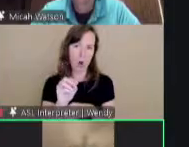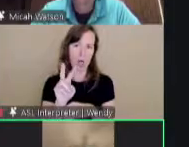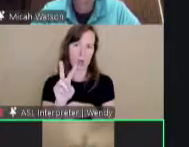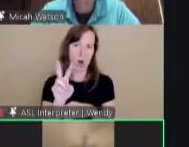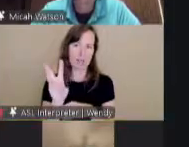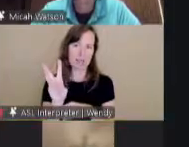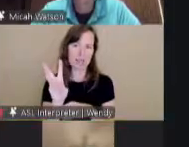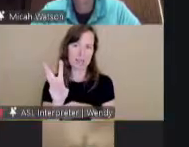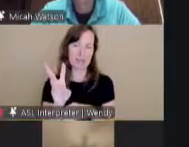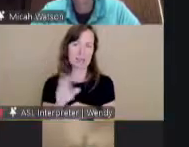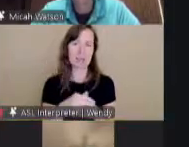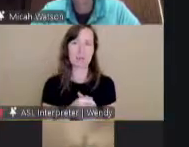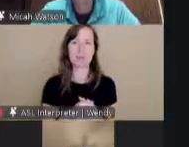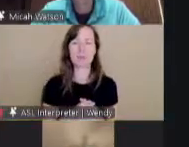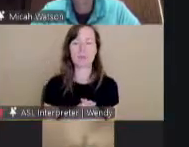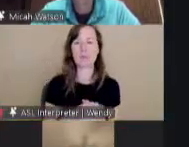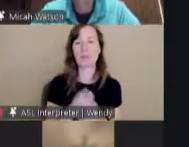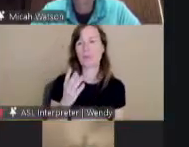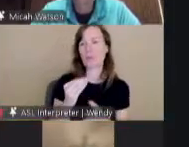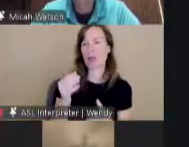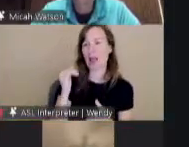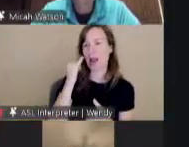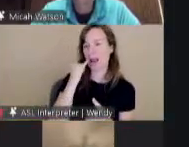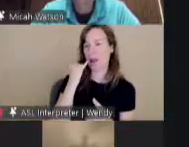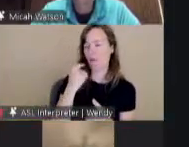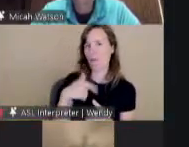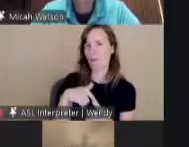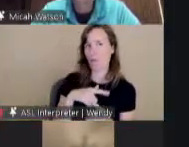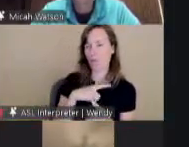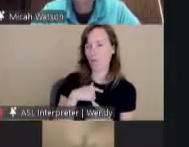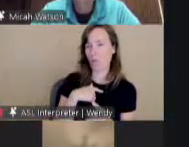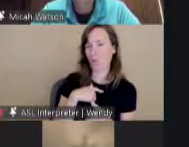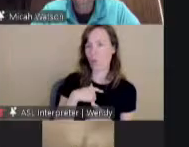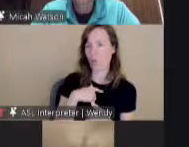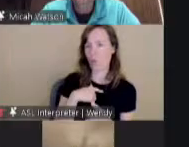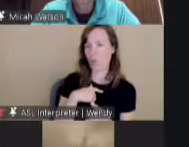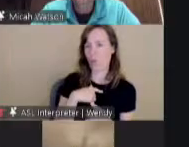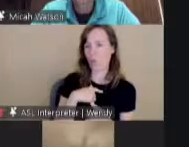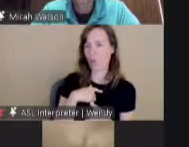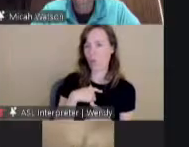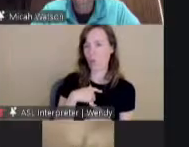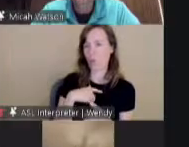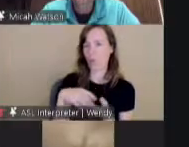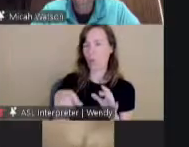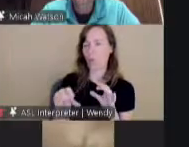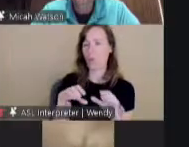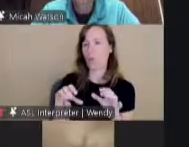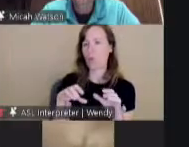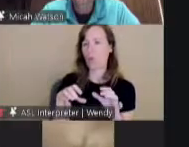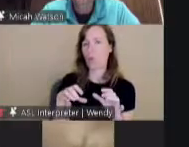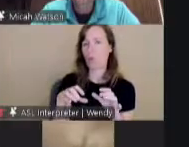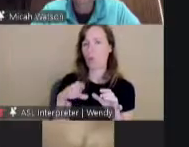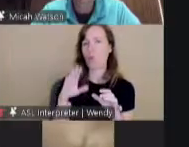2026. Sure. And if we did my blend of the two, we'd have